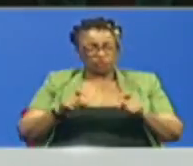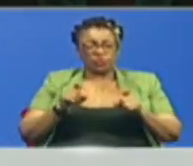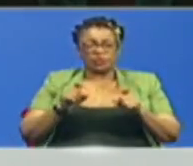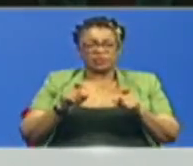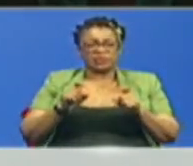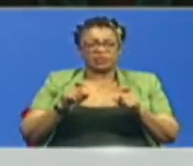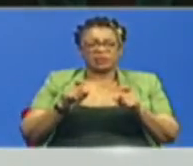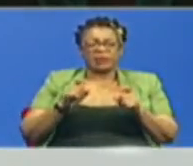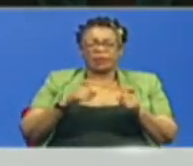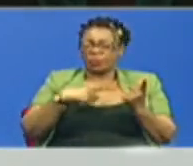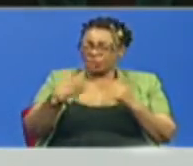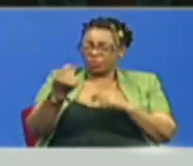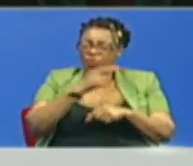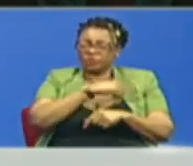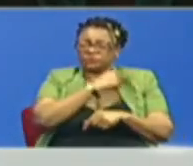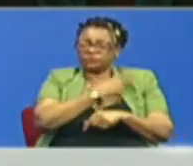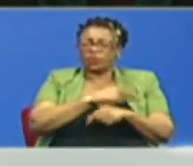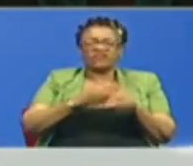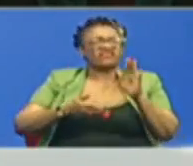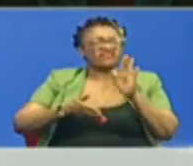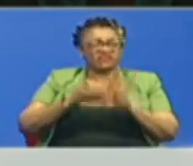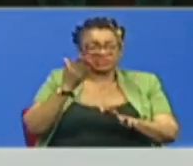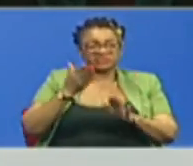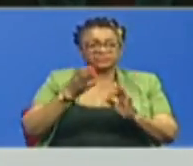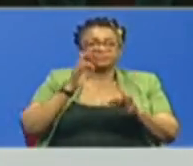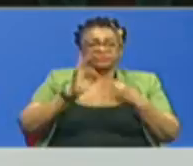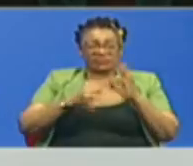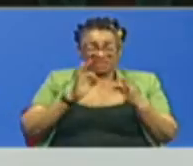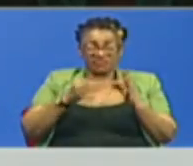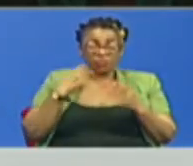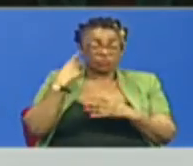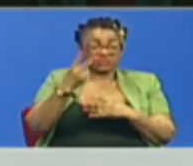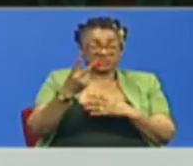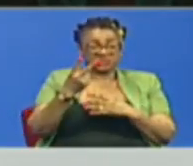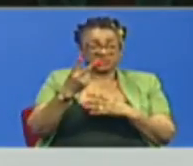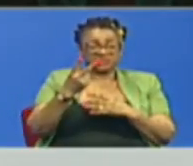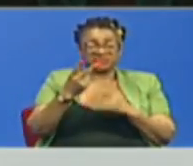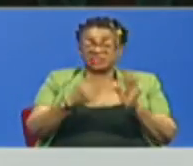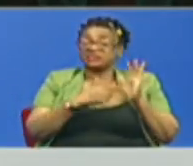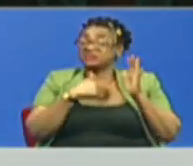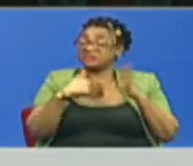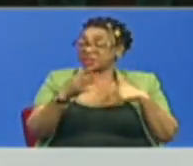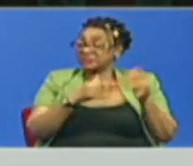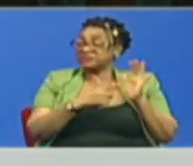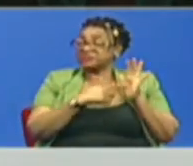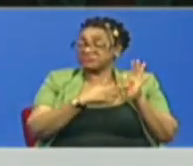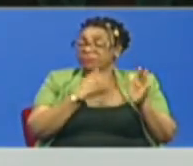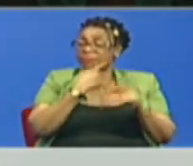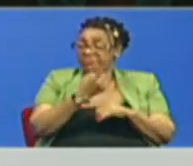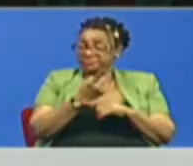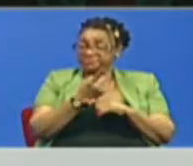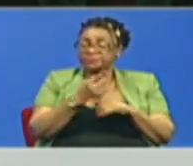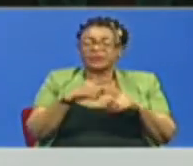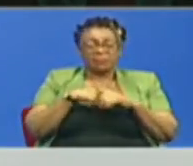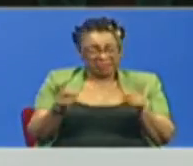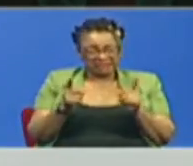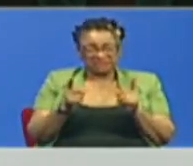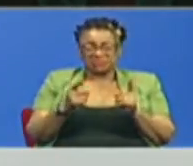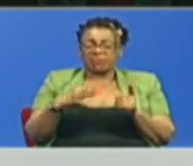medical attention if you have these serious symptoms. However, always call before visiting the health